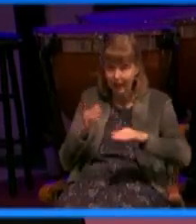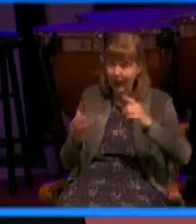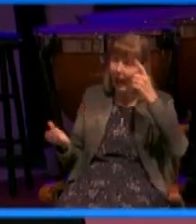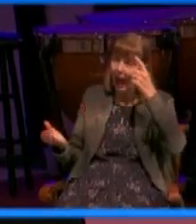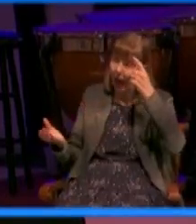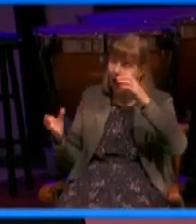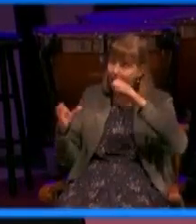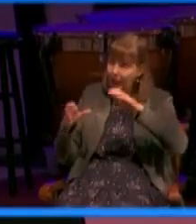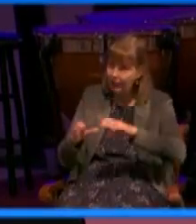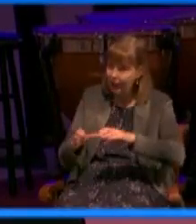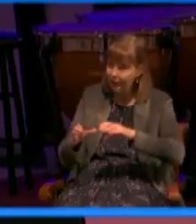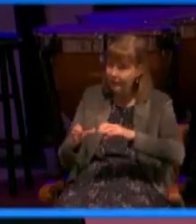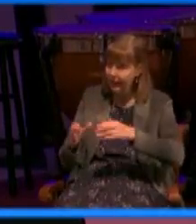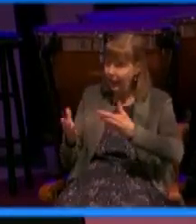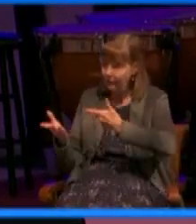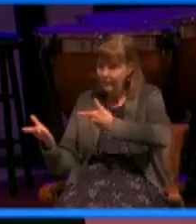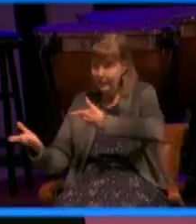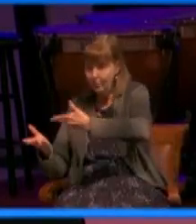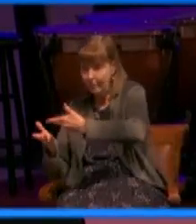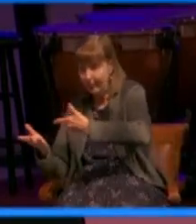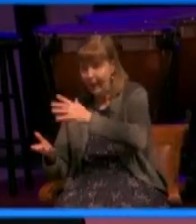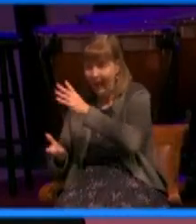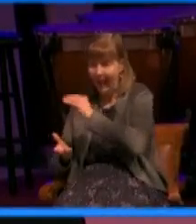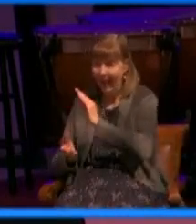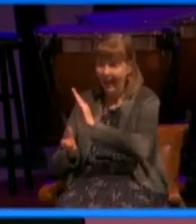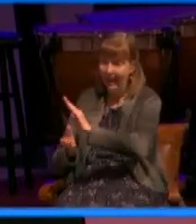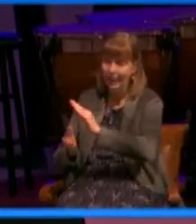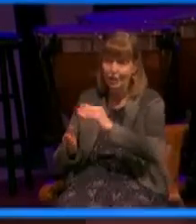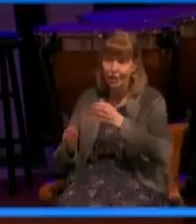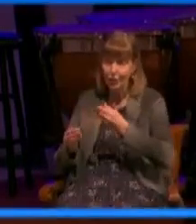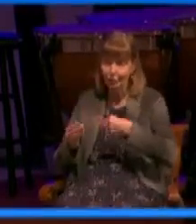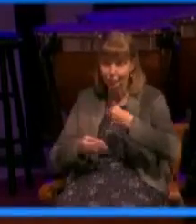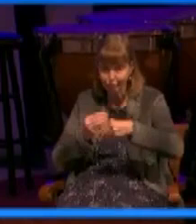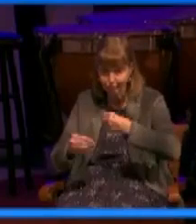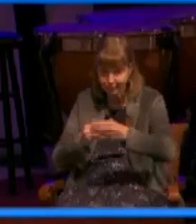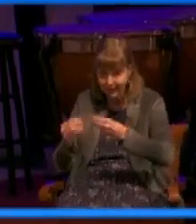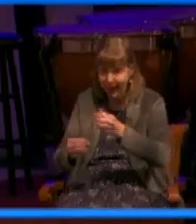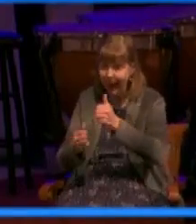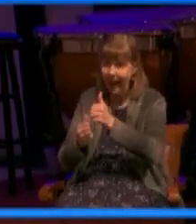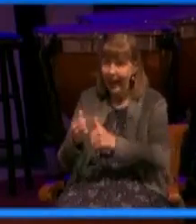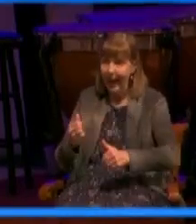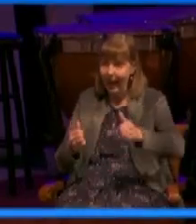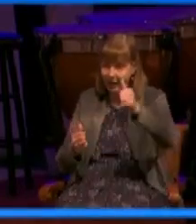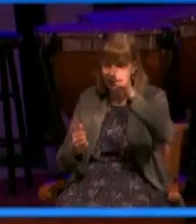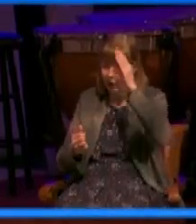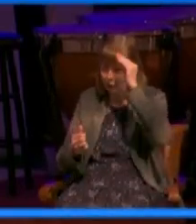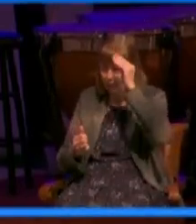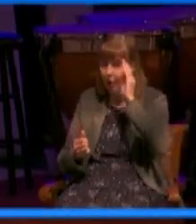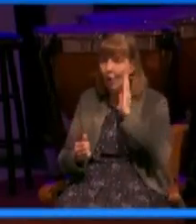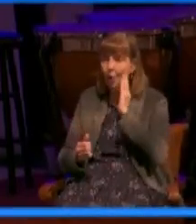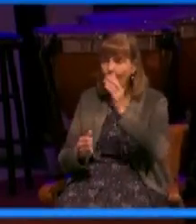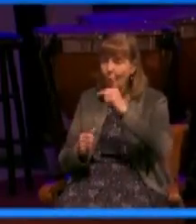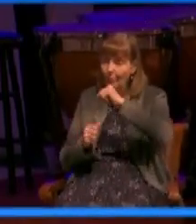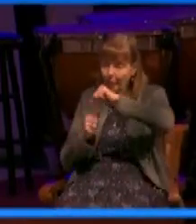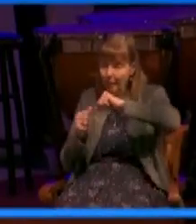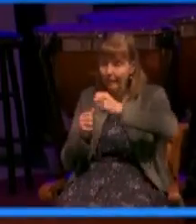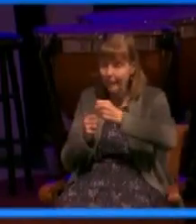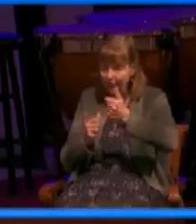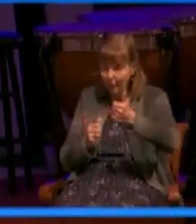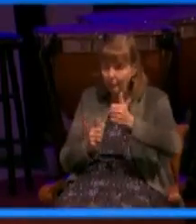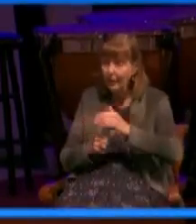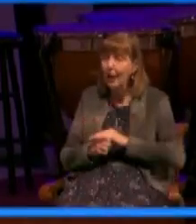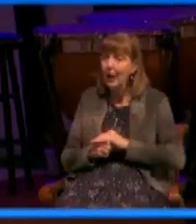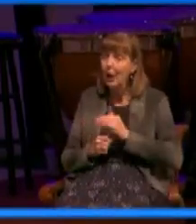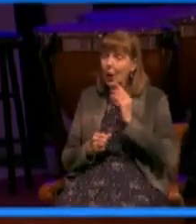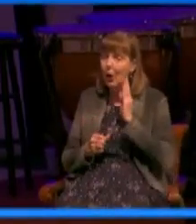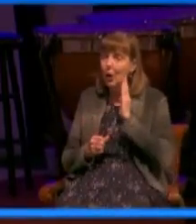between me and you and your offsprings. Every male among you shall be circumcised. You shall be circumcised in the flesh of your foreskin, and it shall be the